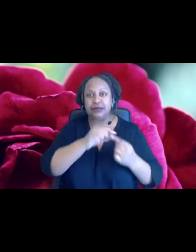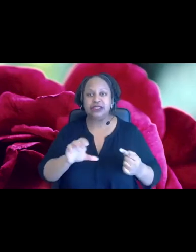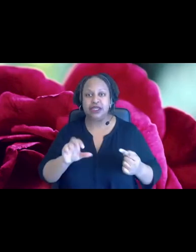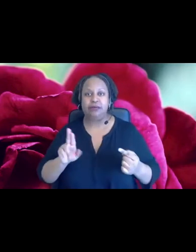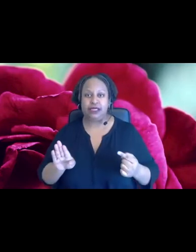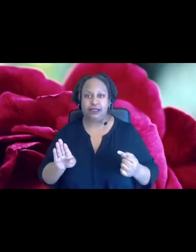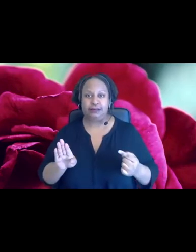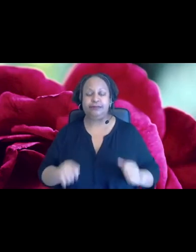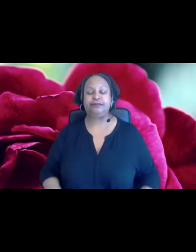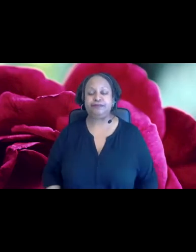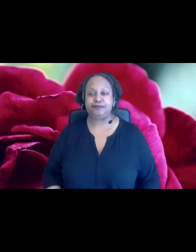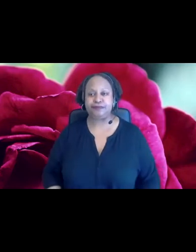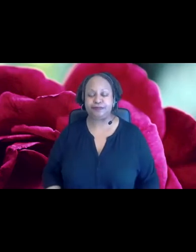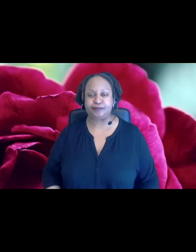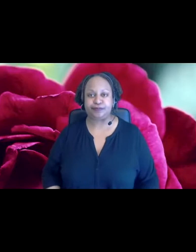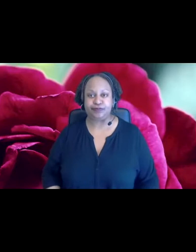if